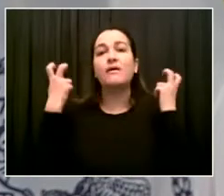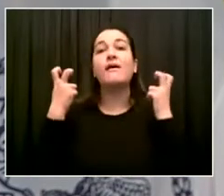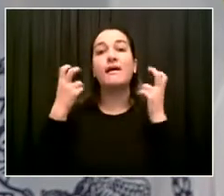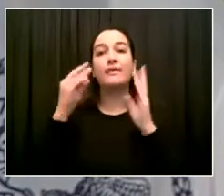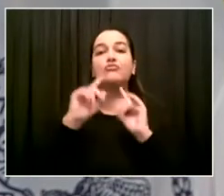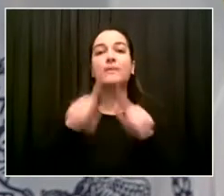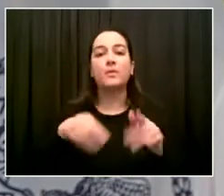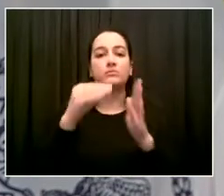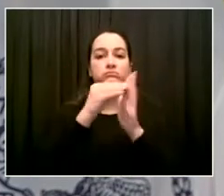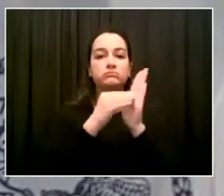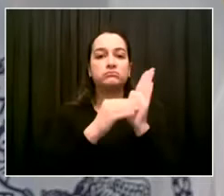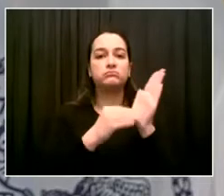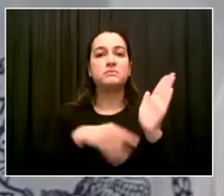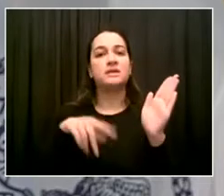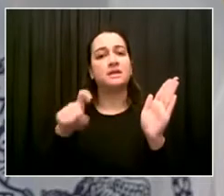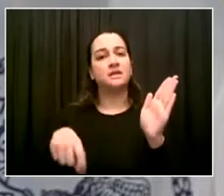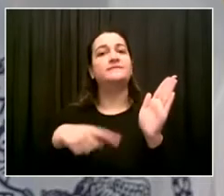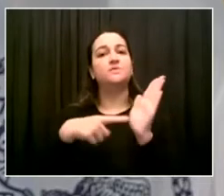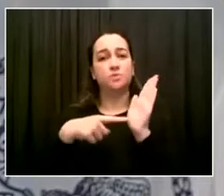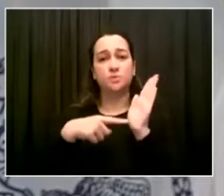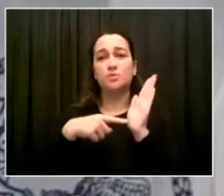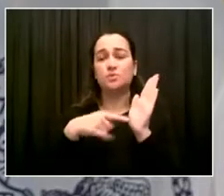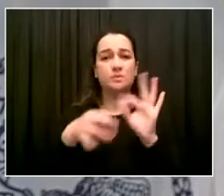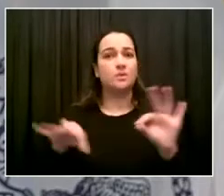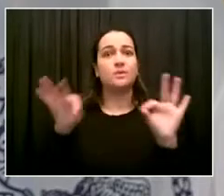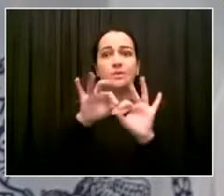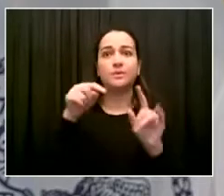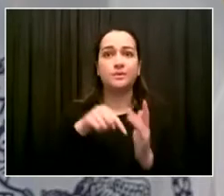Yorkers, support them, learn about what you